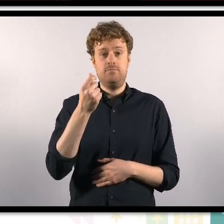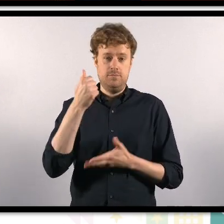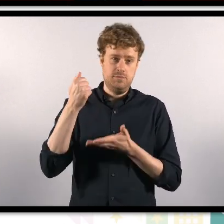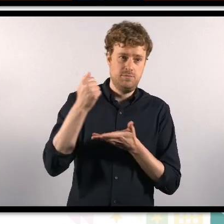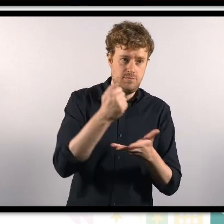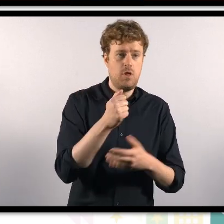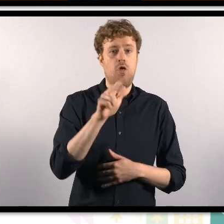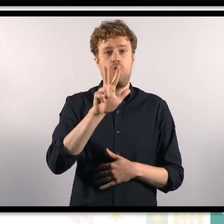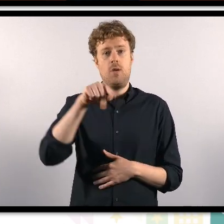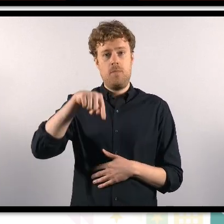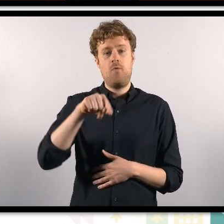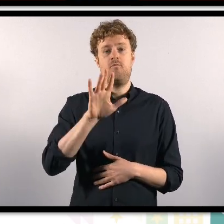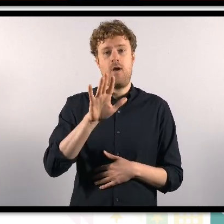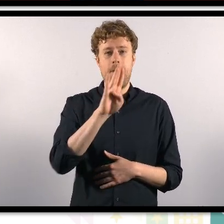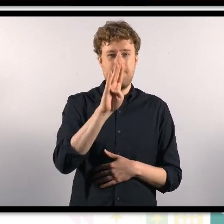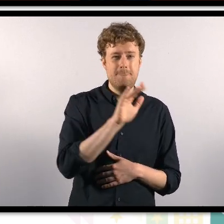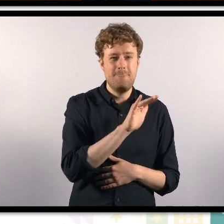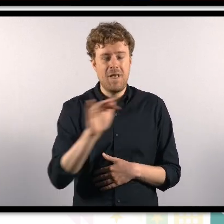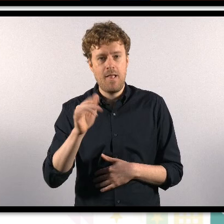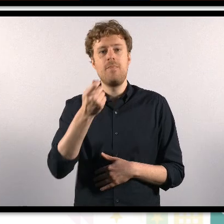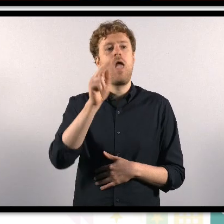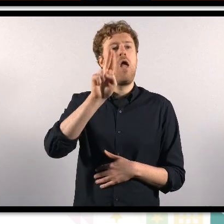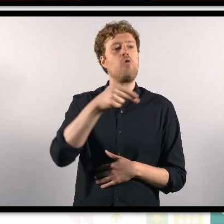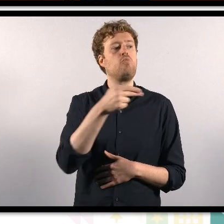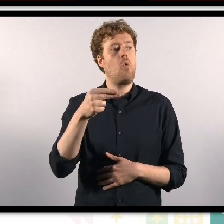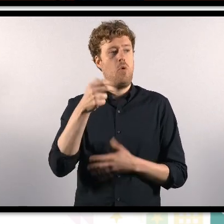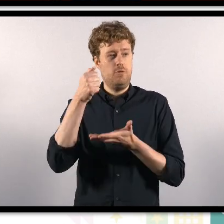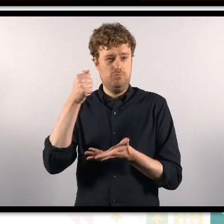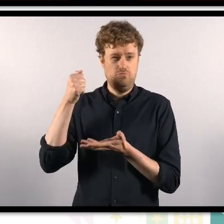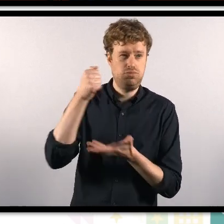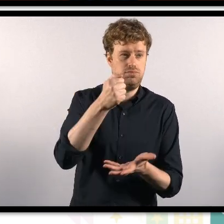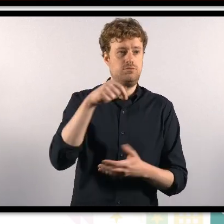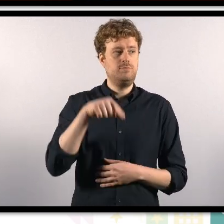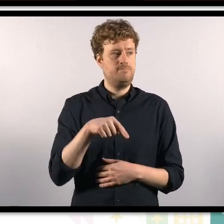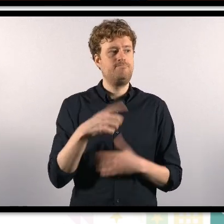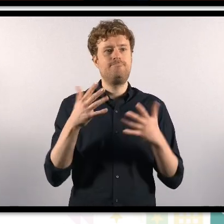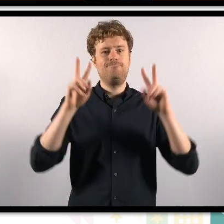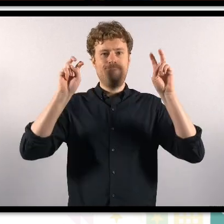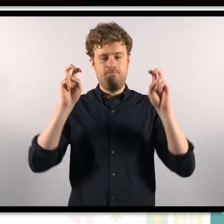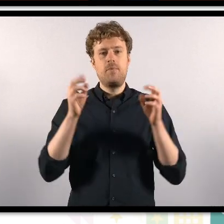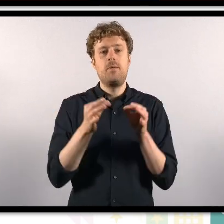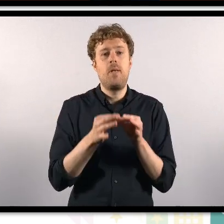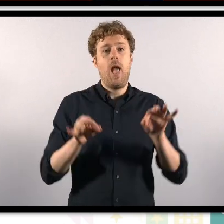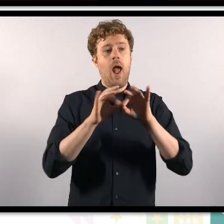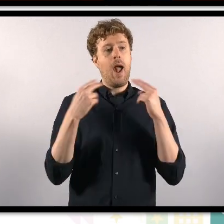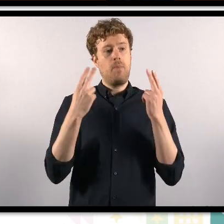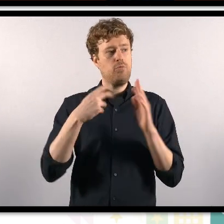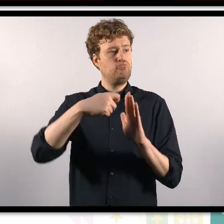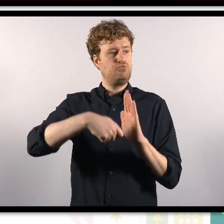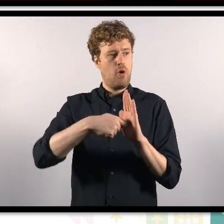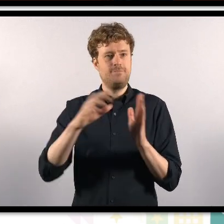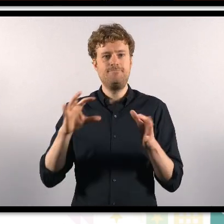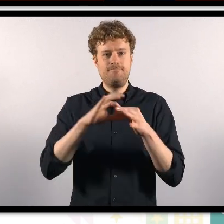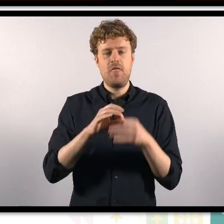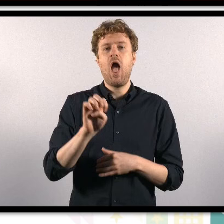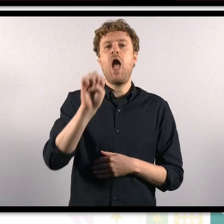NeoNephos is a non-bureaucratic outcome of that founding. As founding members here, the companies here